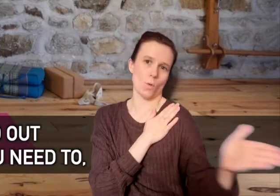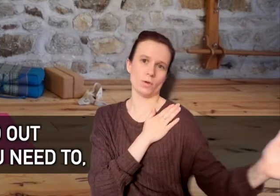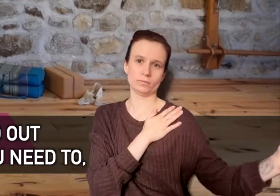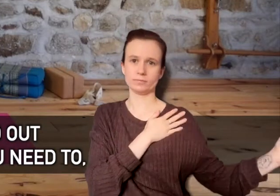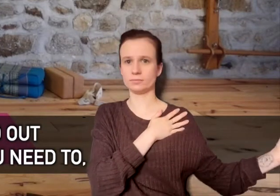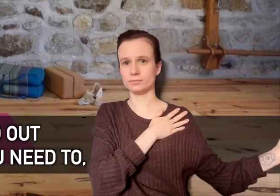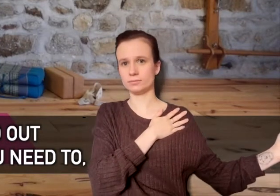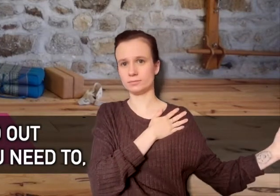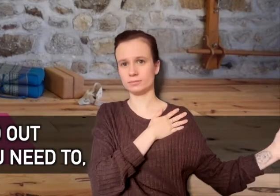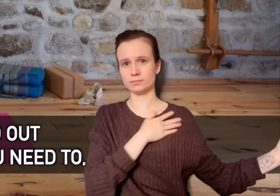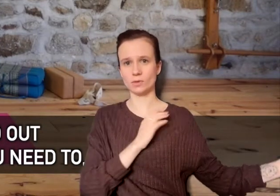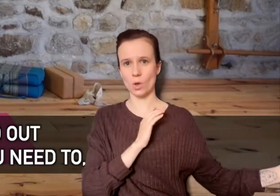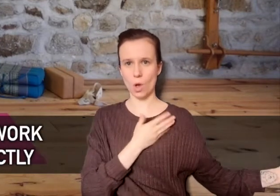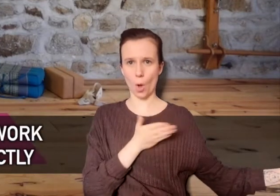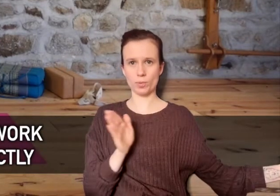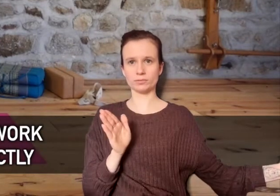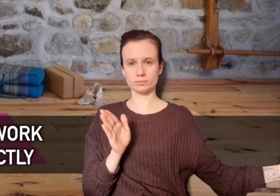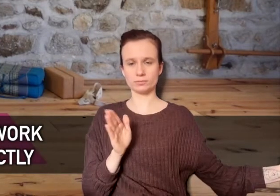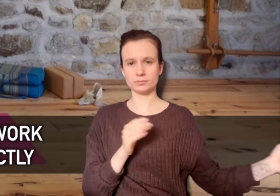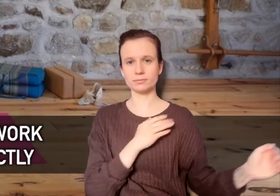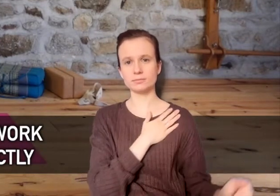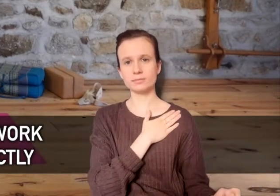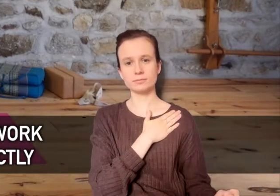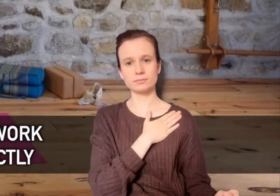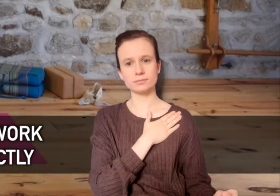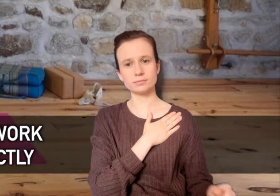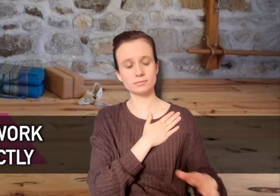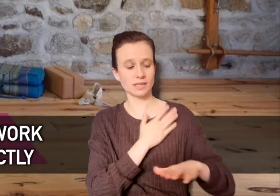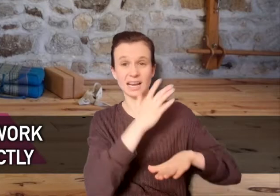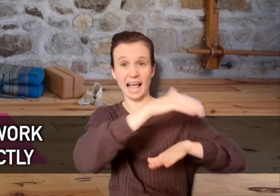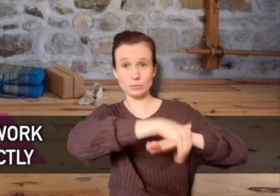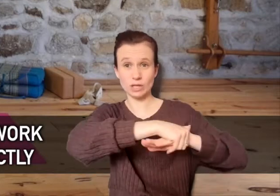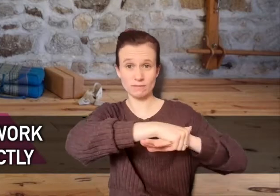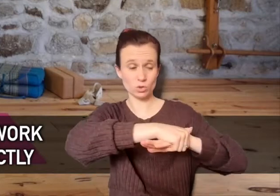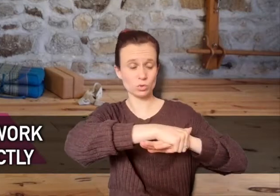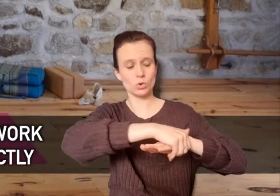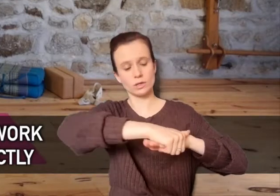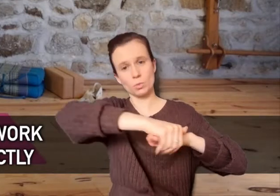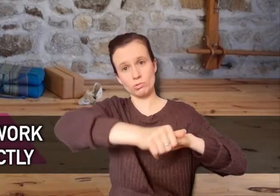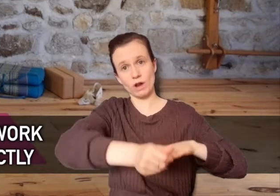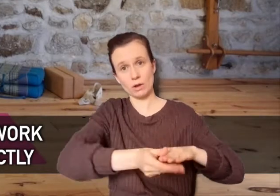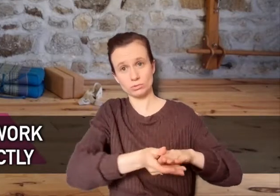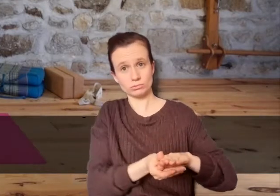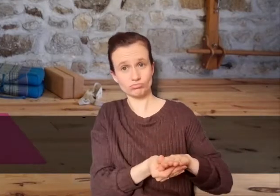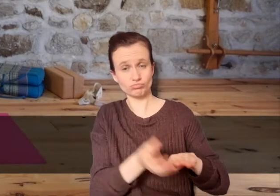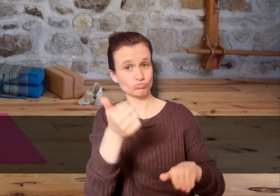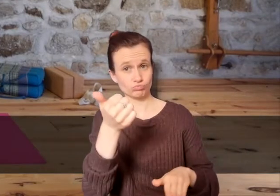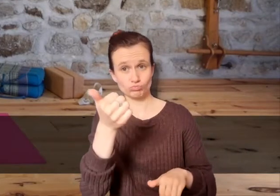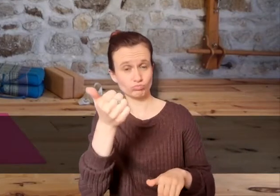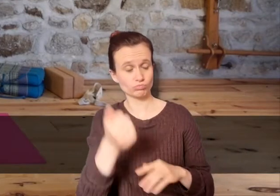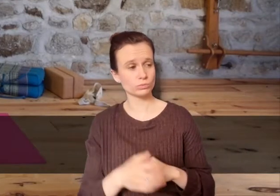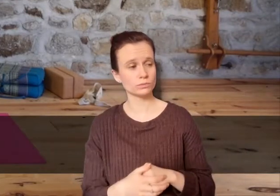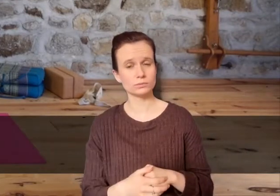grab, if you need to, the outside of the foot, and then work it to the inside. If you can go directly to the inside,